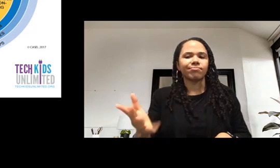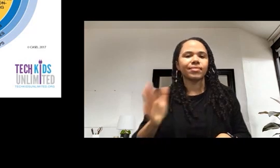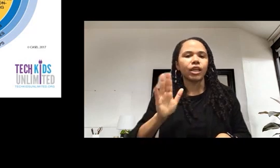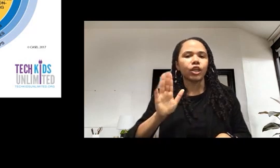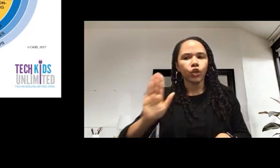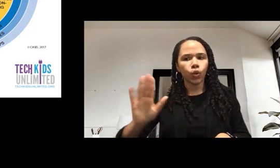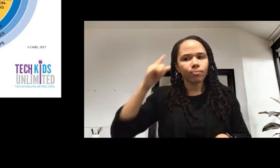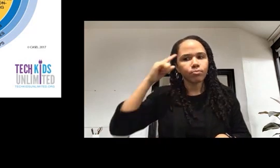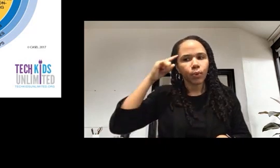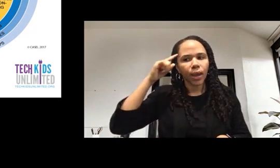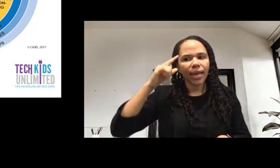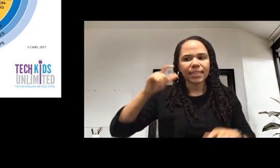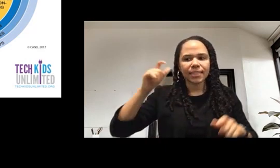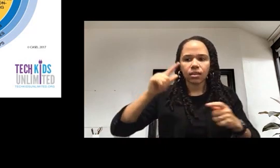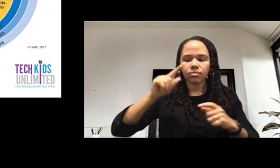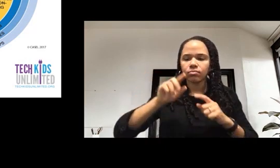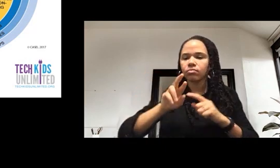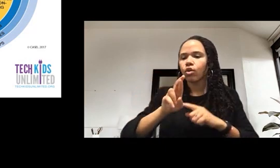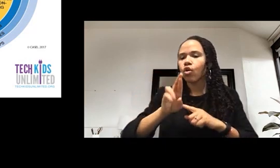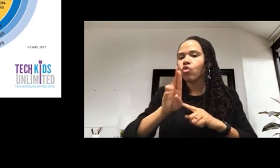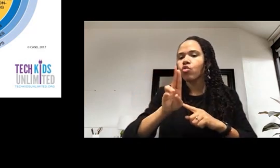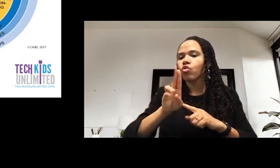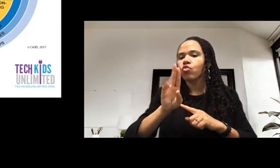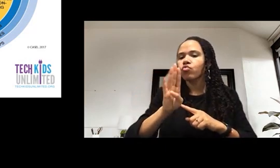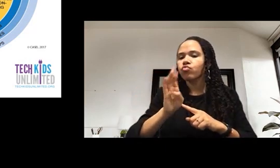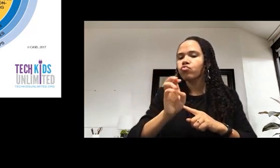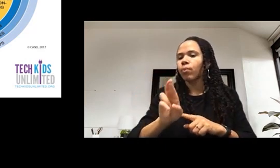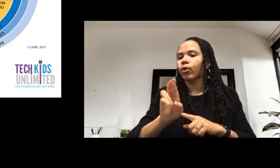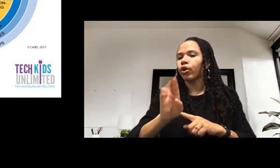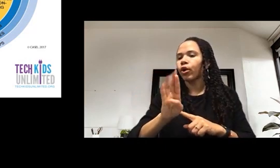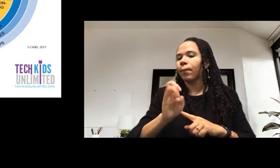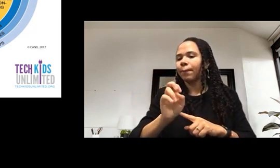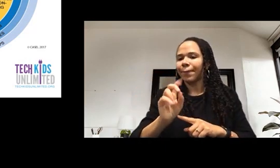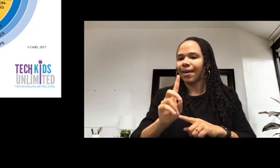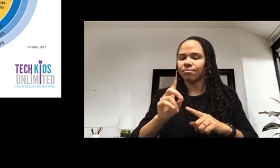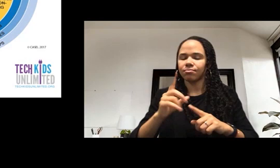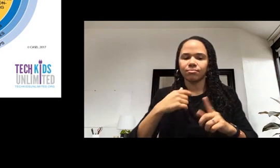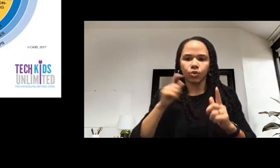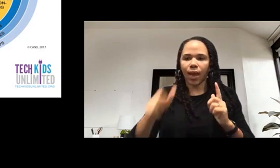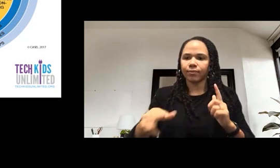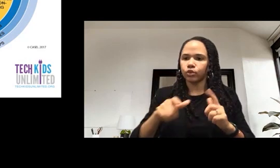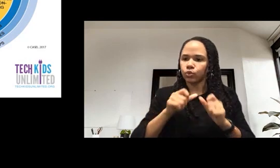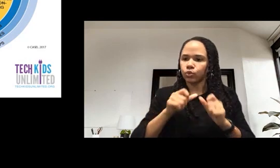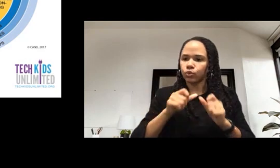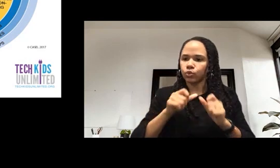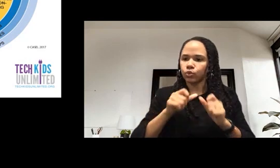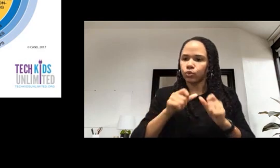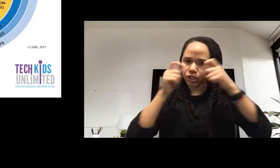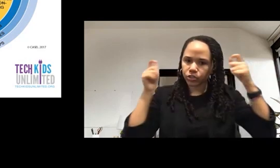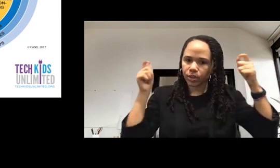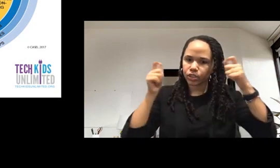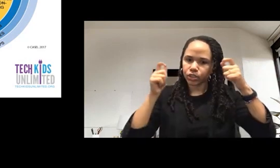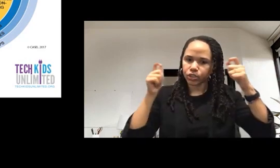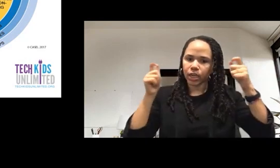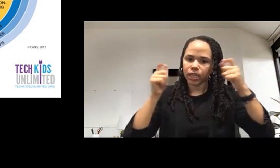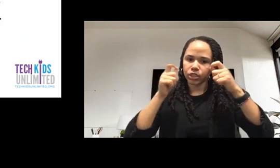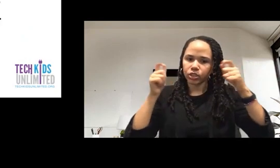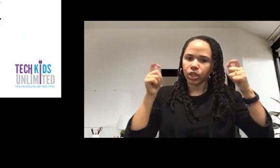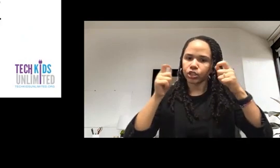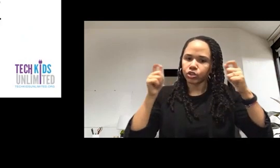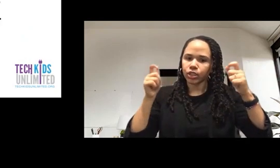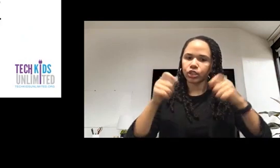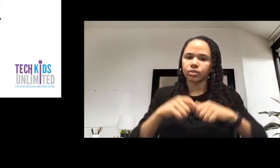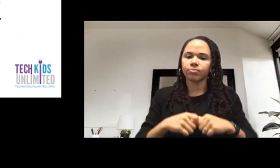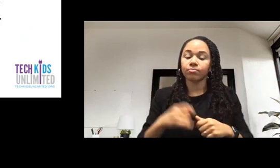doesn't constantly stretch it in terms of the growth mindset, that it's just gonna snap and disintegrate.